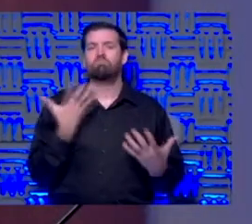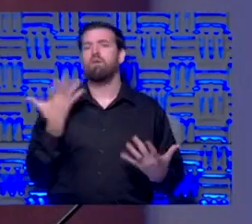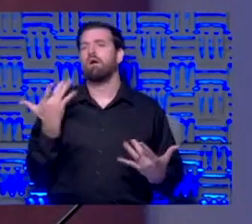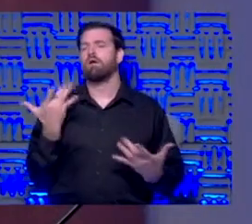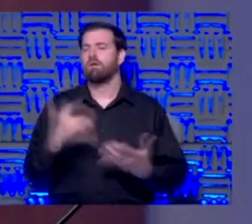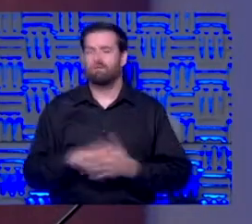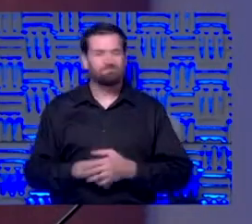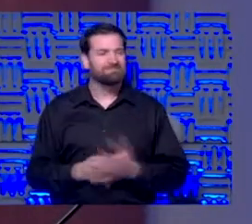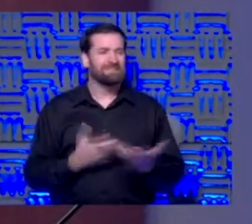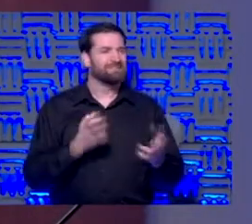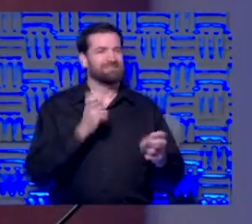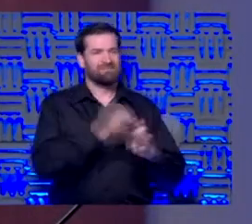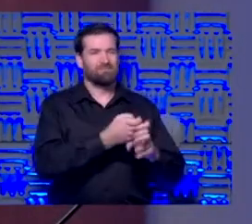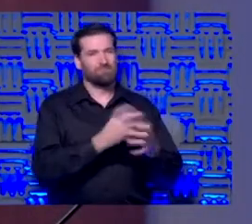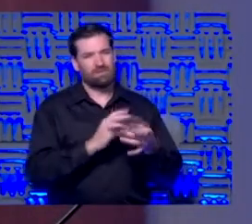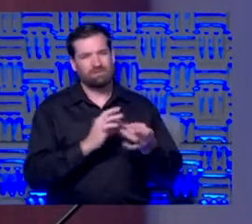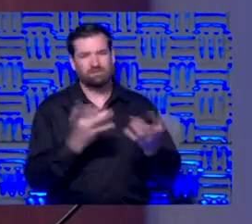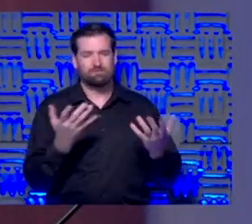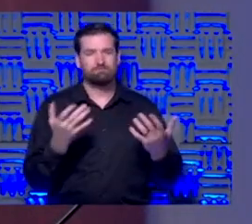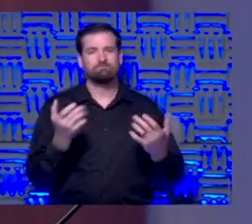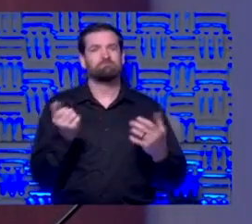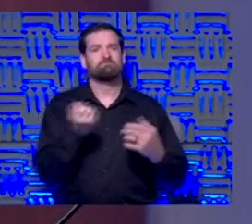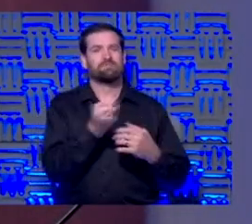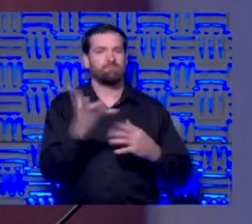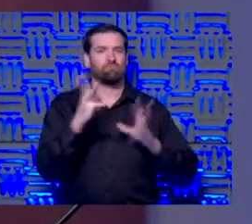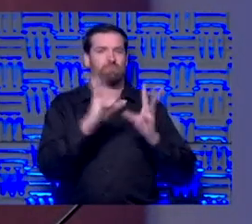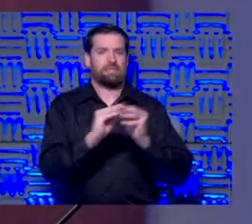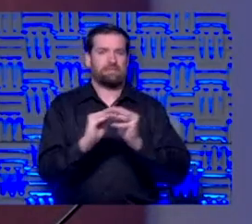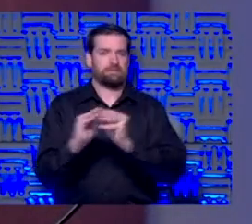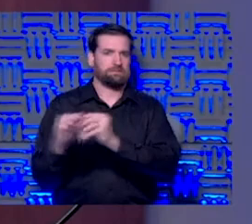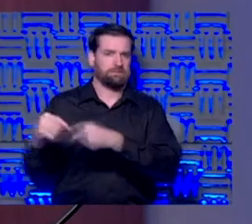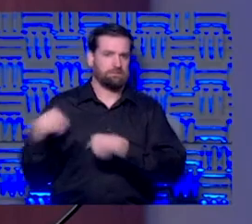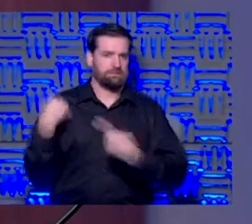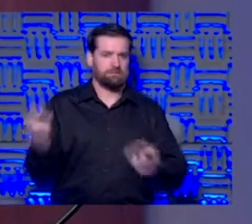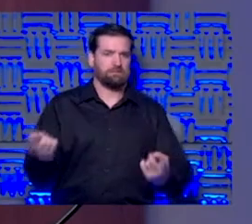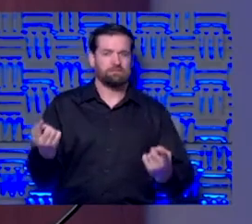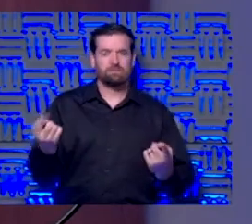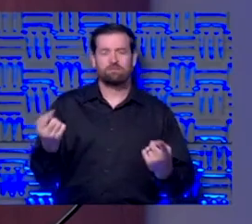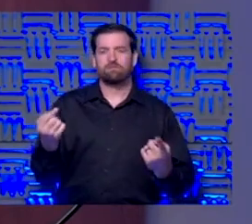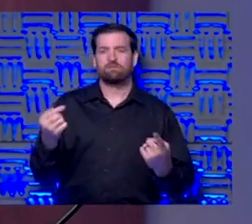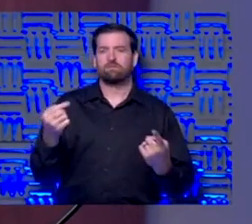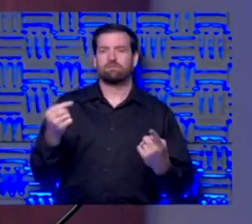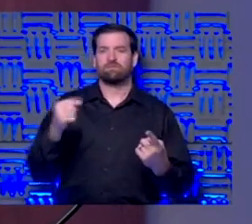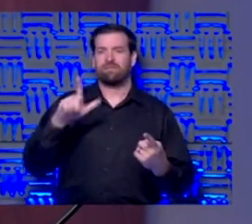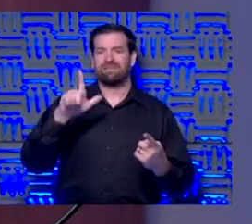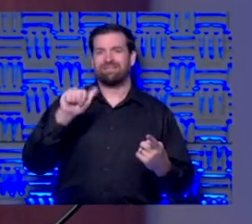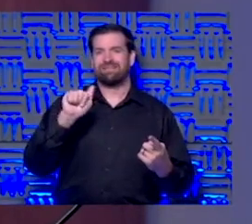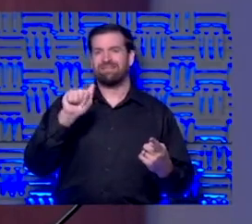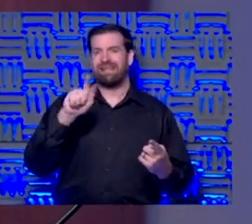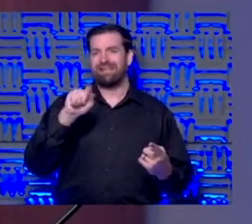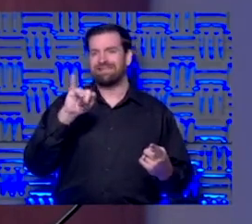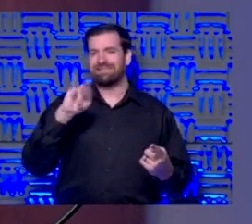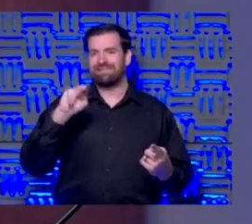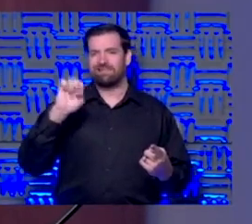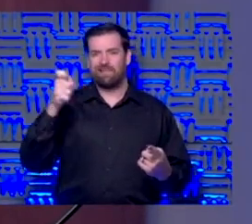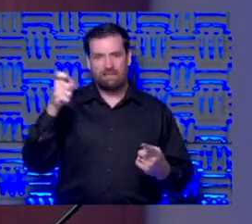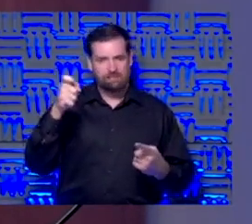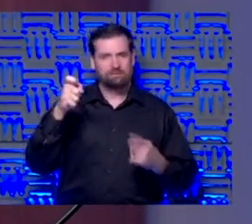actually had a number of meetings now with Latinx leaders in the